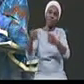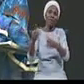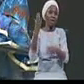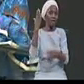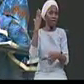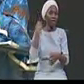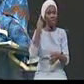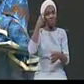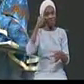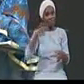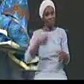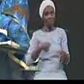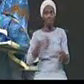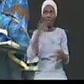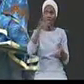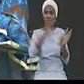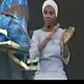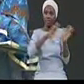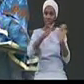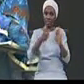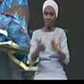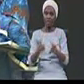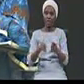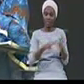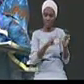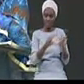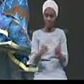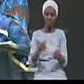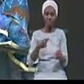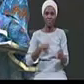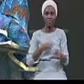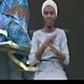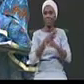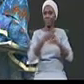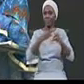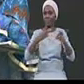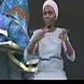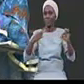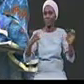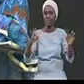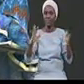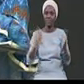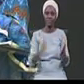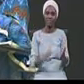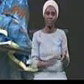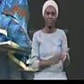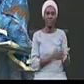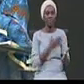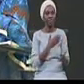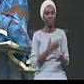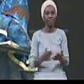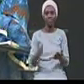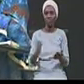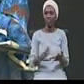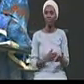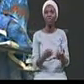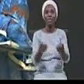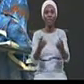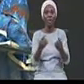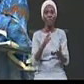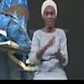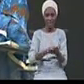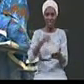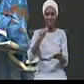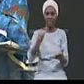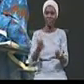He died to set me free. Come believing, come believing.